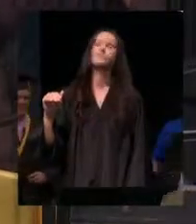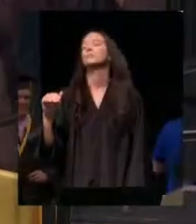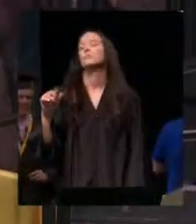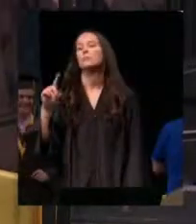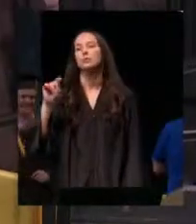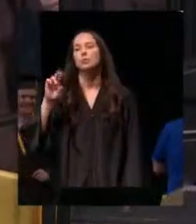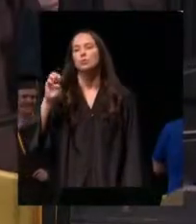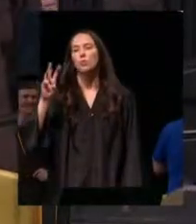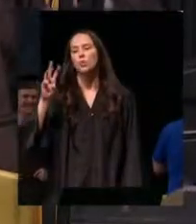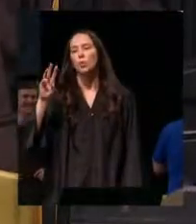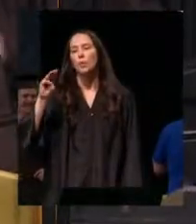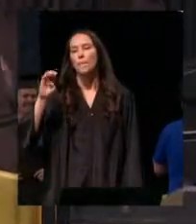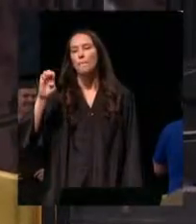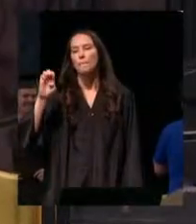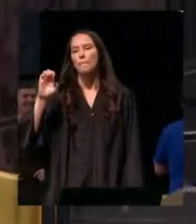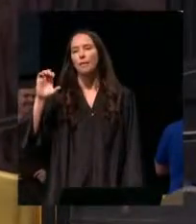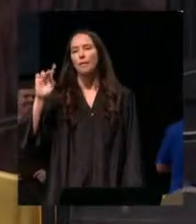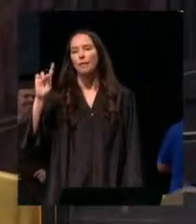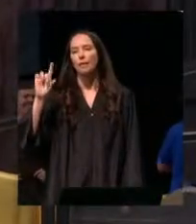Drew Meckley.